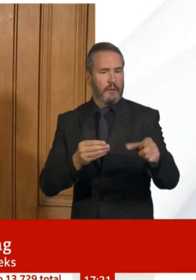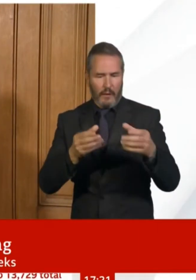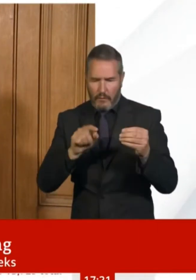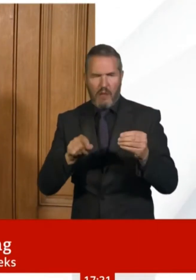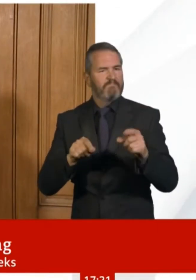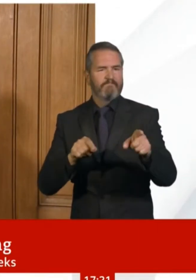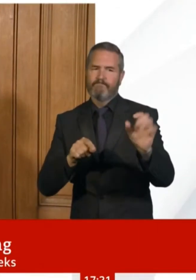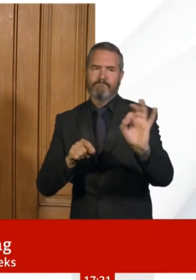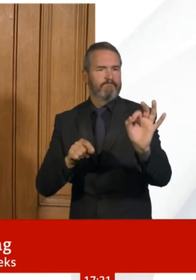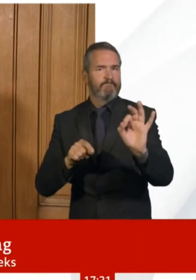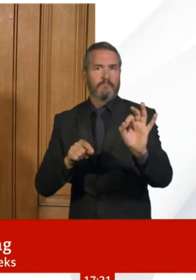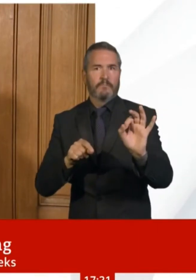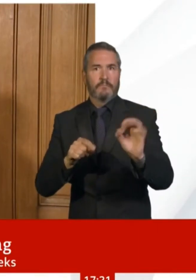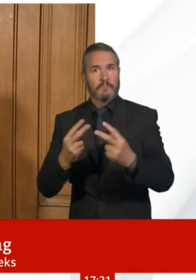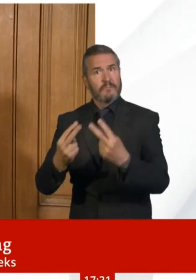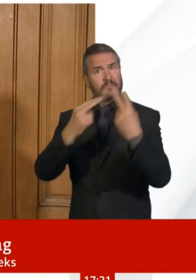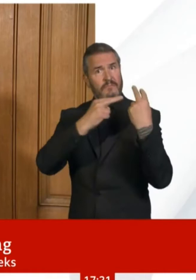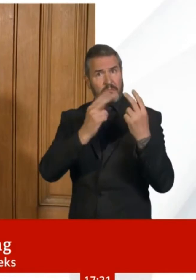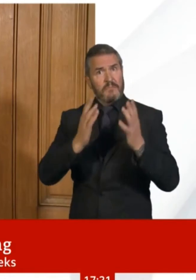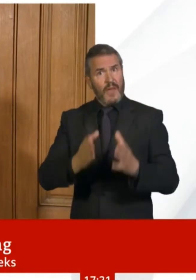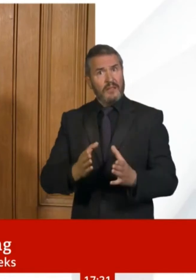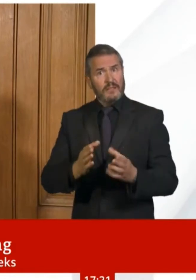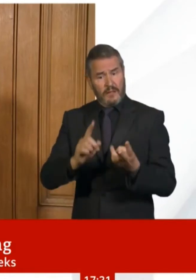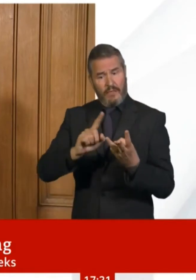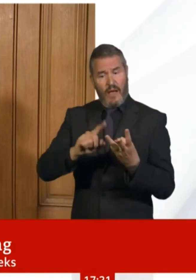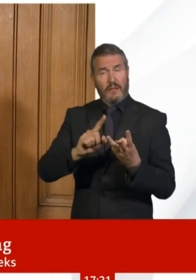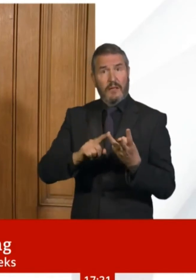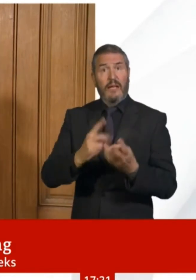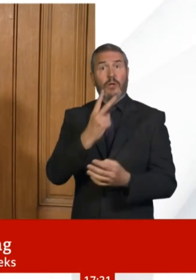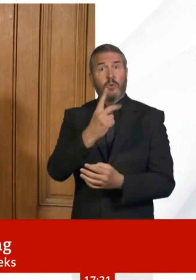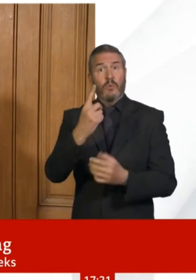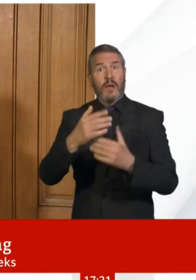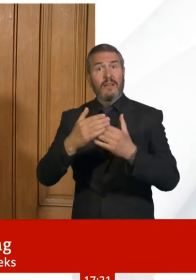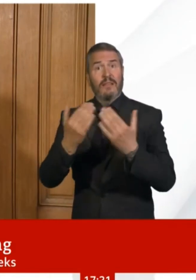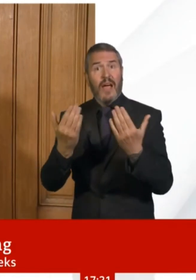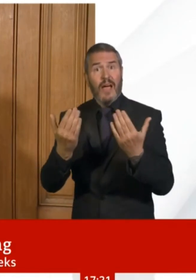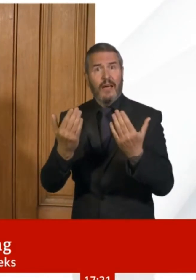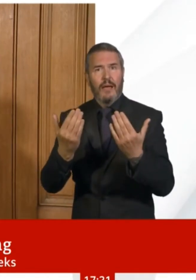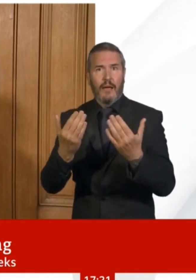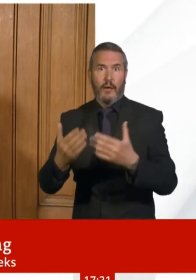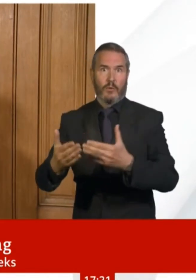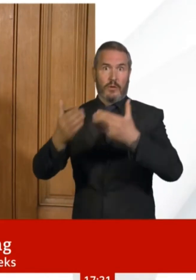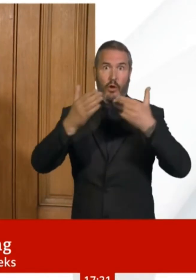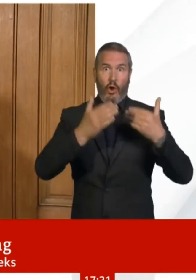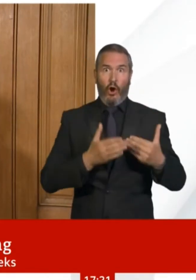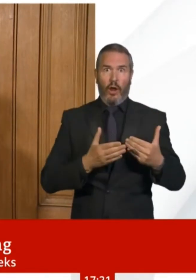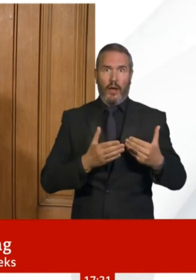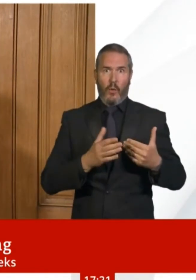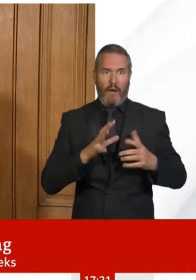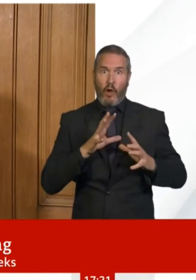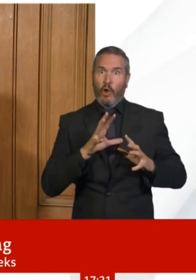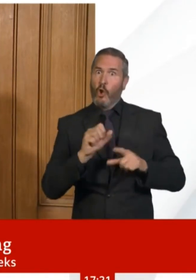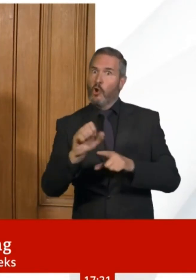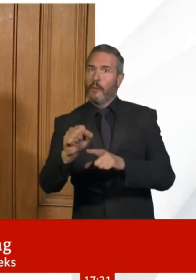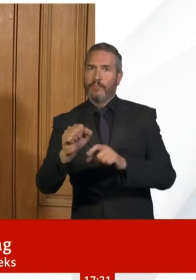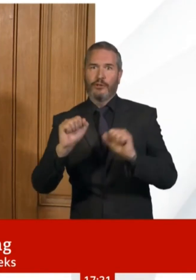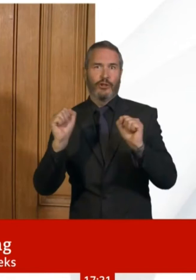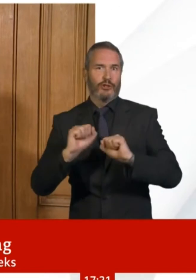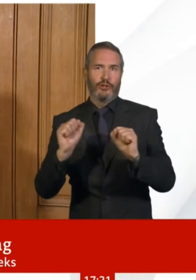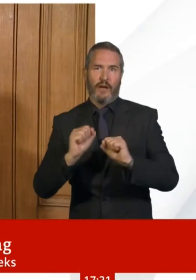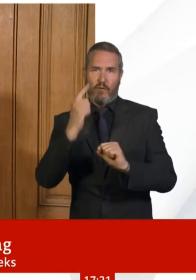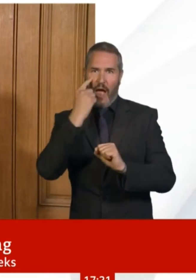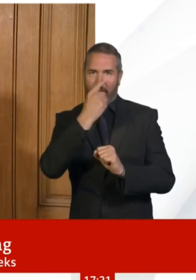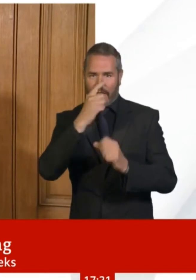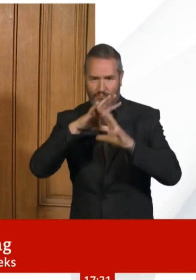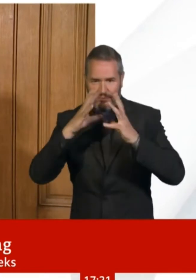be, because looking back in time 21 days, the epidemic was at a much earlier stage before we've reached the evidence of